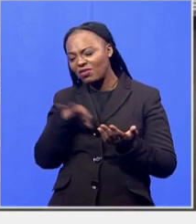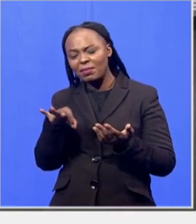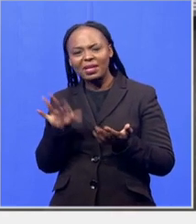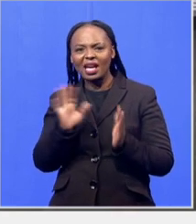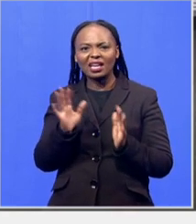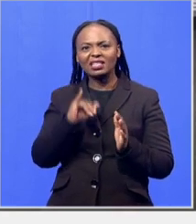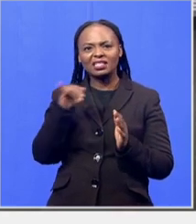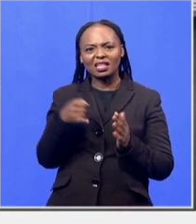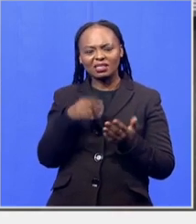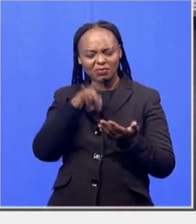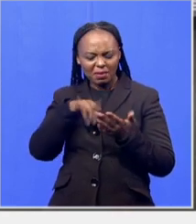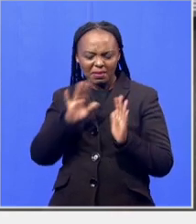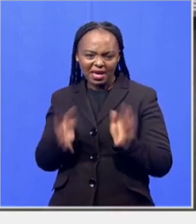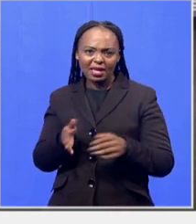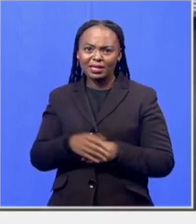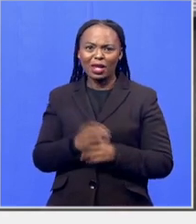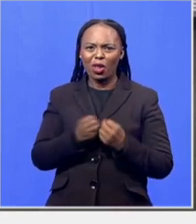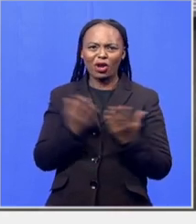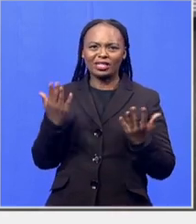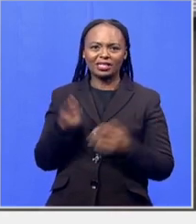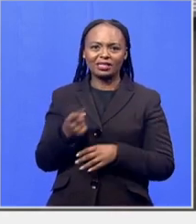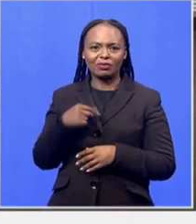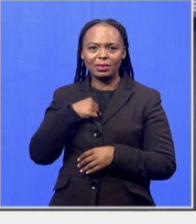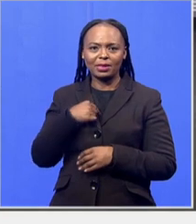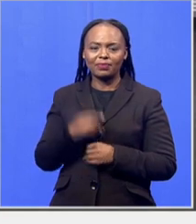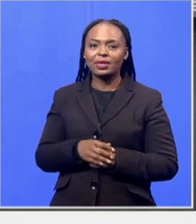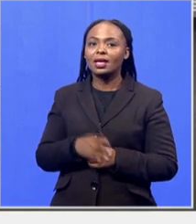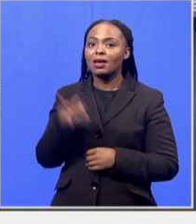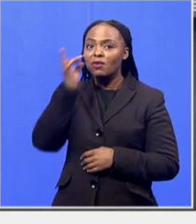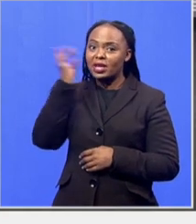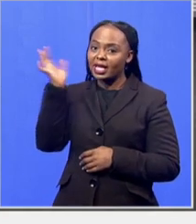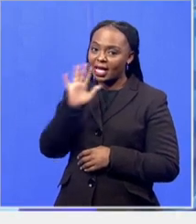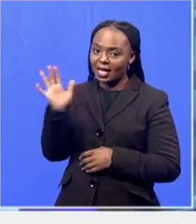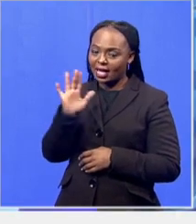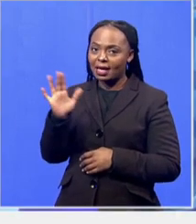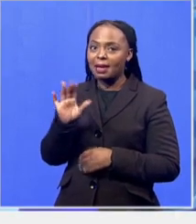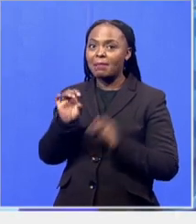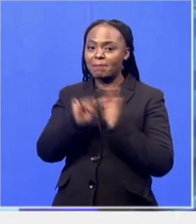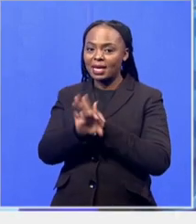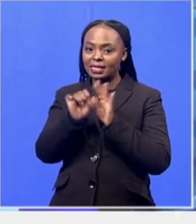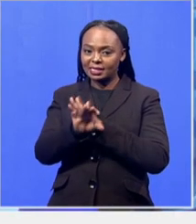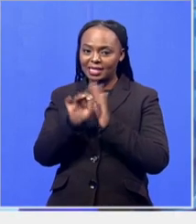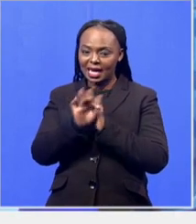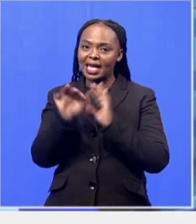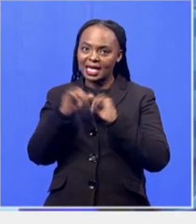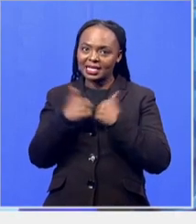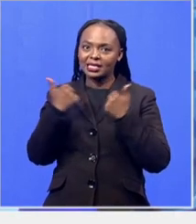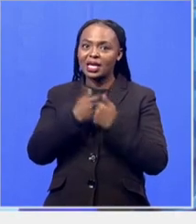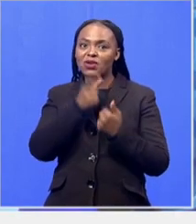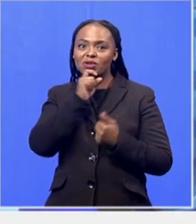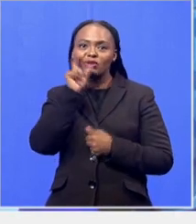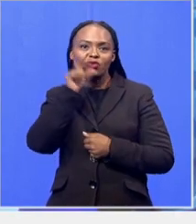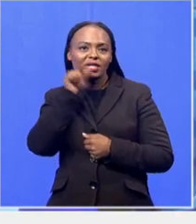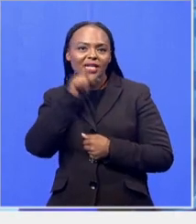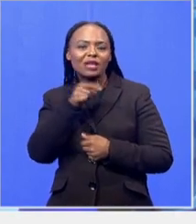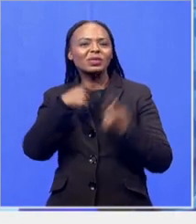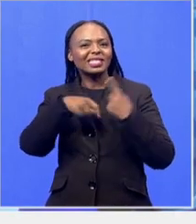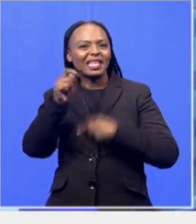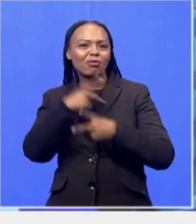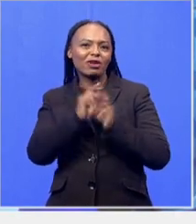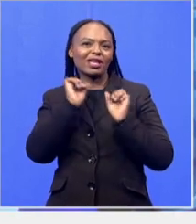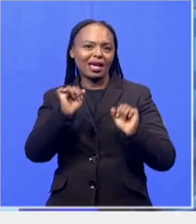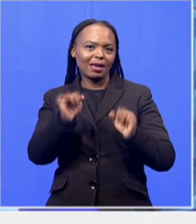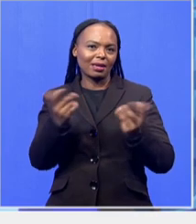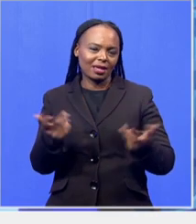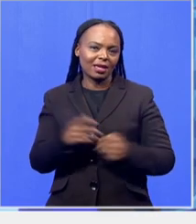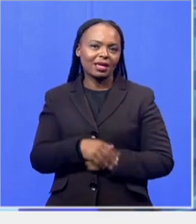logical thing. Yeah. Definitely, and of course, another part that we don't have to forget is that media agencies use this platform to sell products. Mm-hmm. Influencers use this